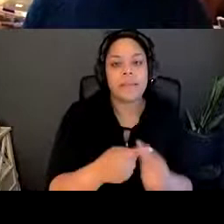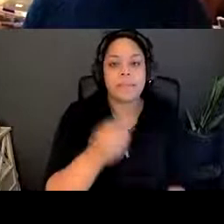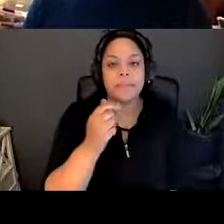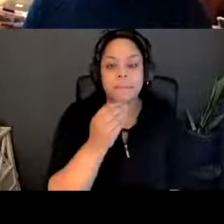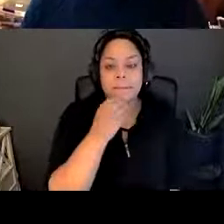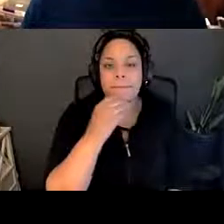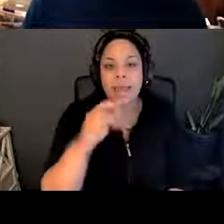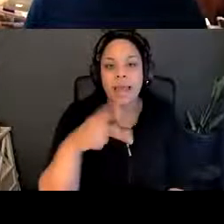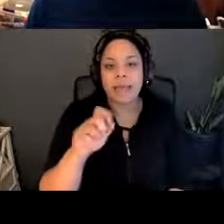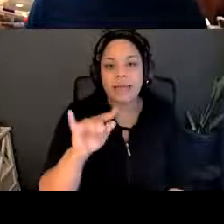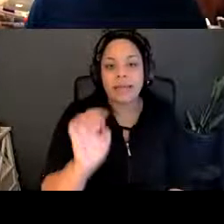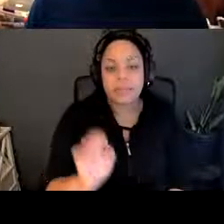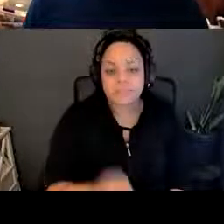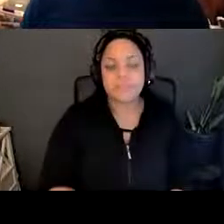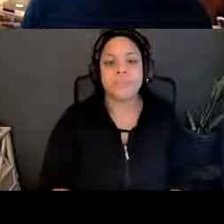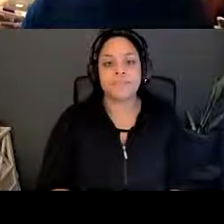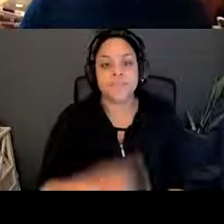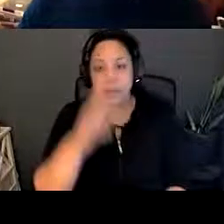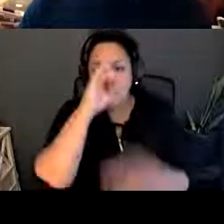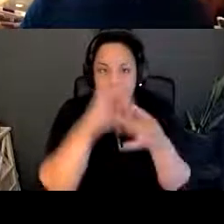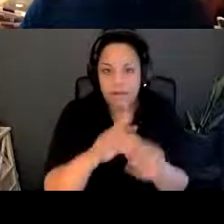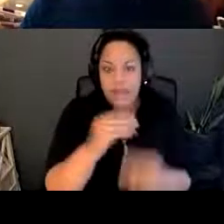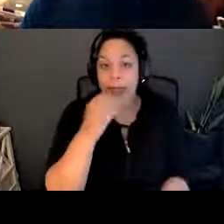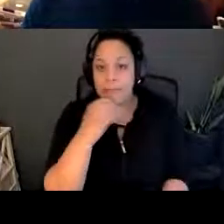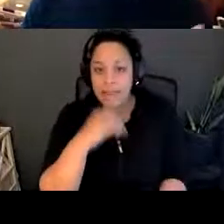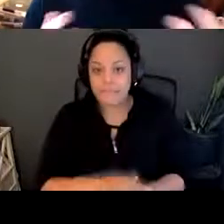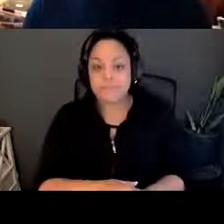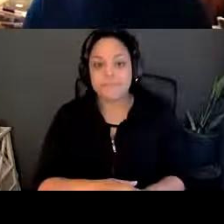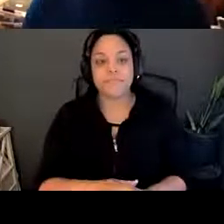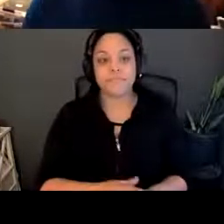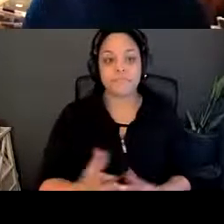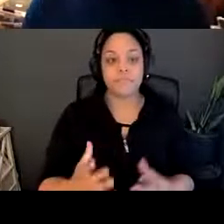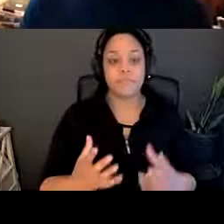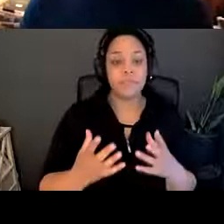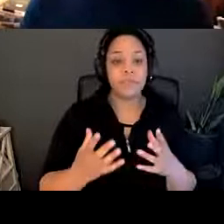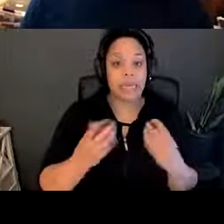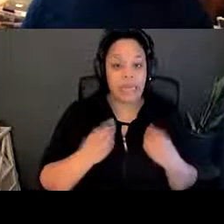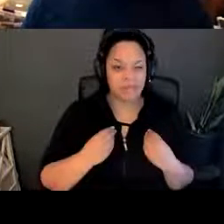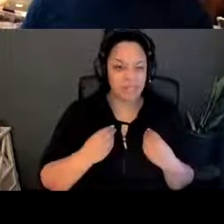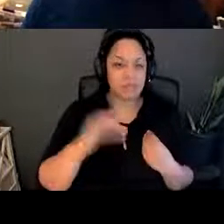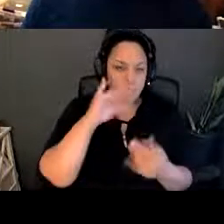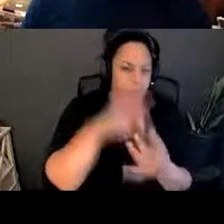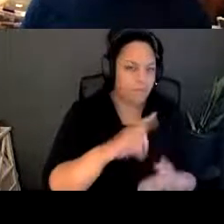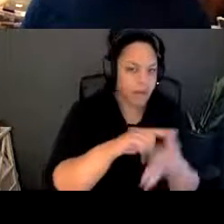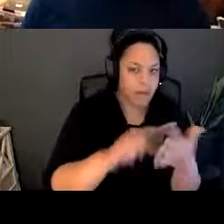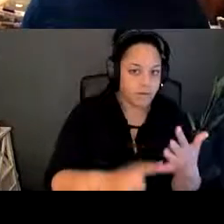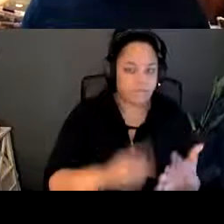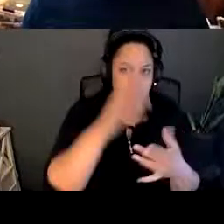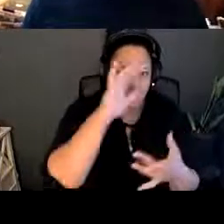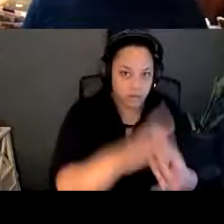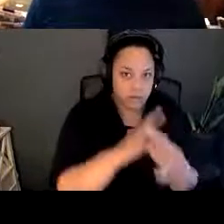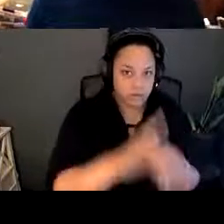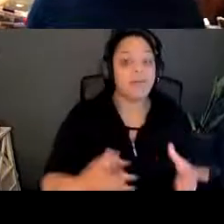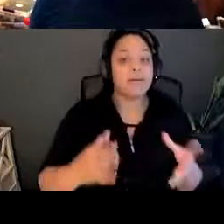found with mindfulness and the appetite was that acceptance, which is part of mindfulness, it reduces the extent to